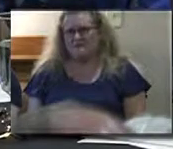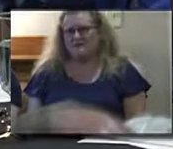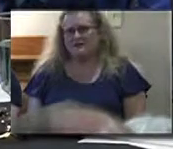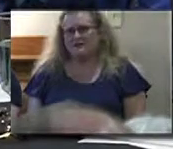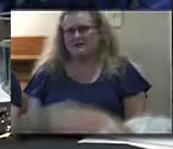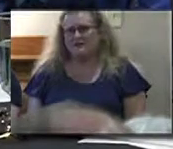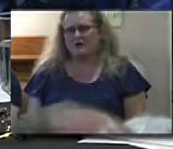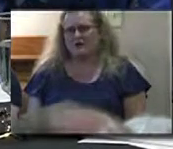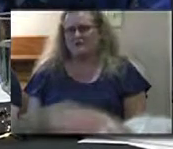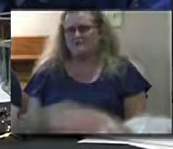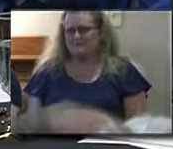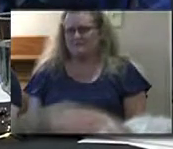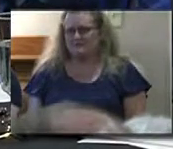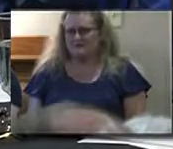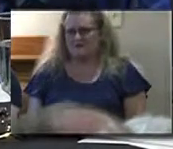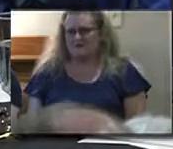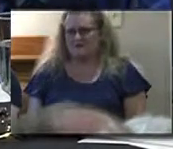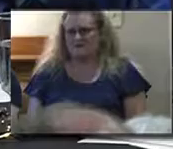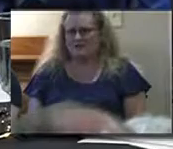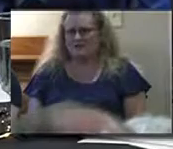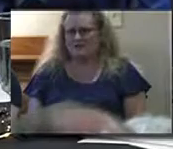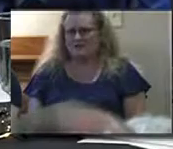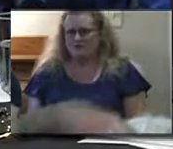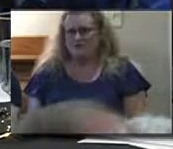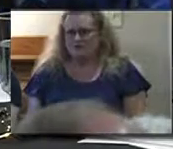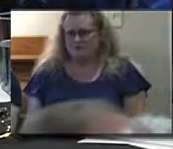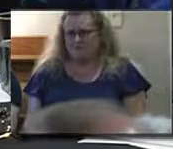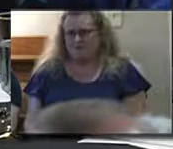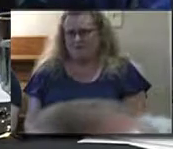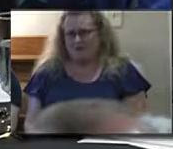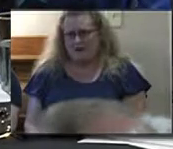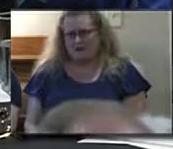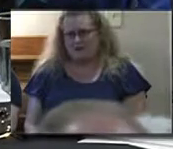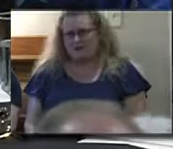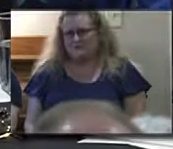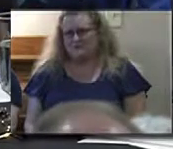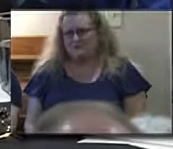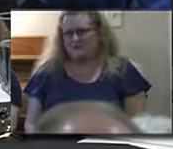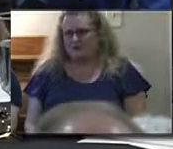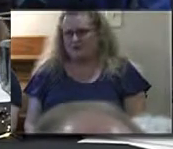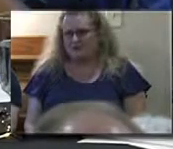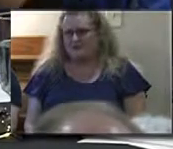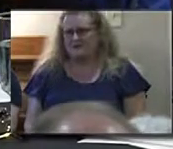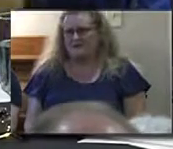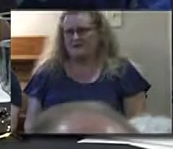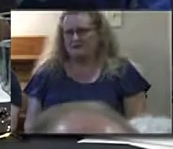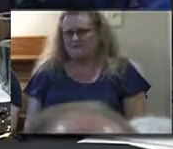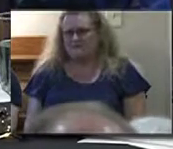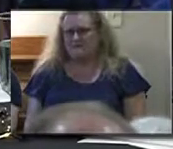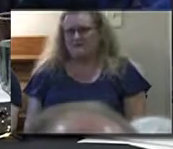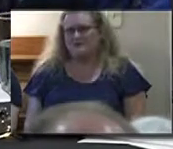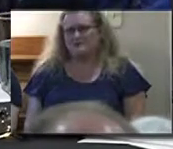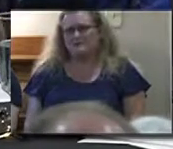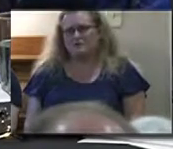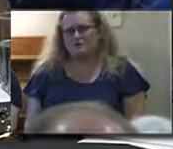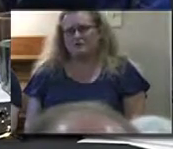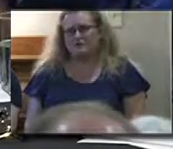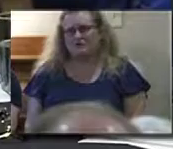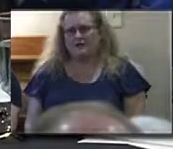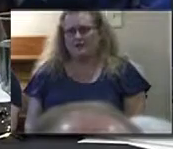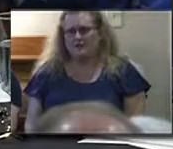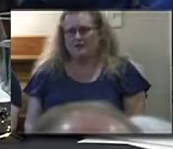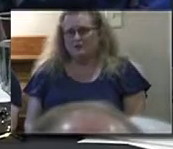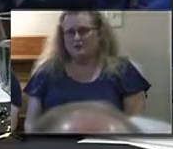growing up. And then later I learned about the deaf community in Korea. I was able to, you know, seek them out, find them, and